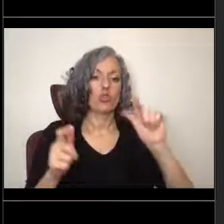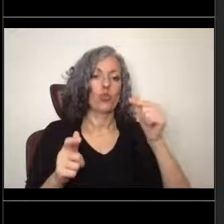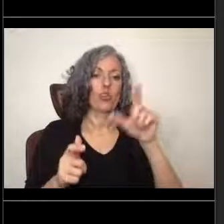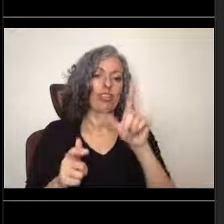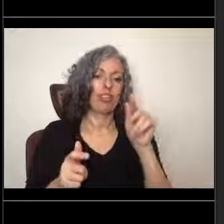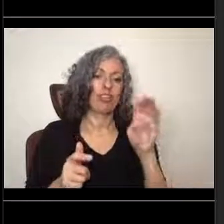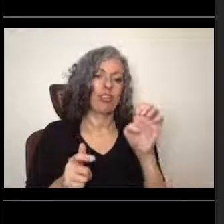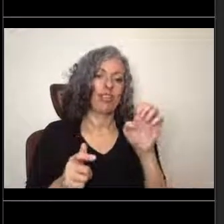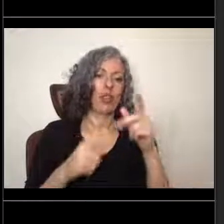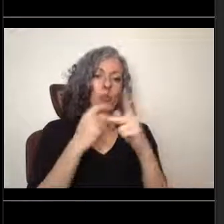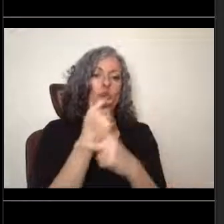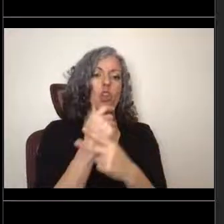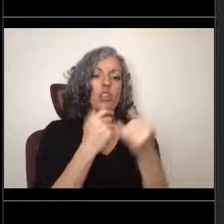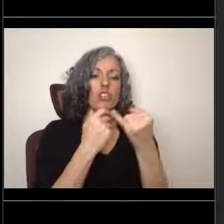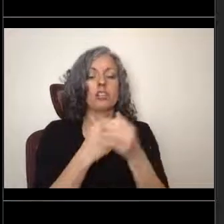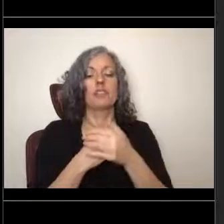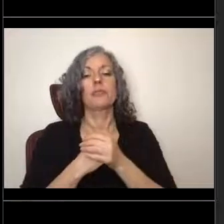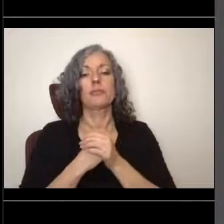slide.